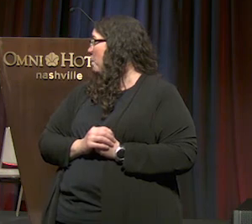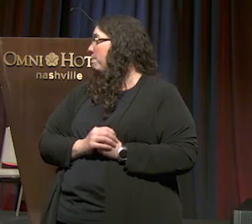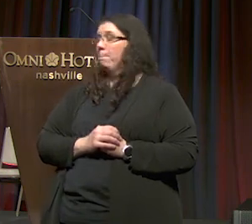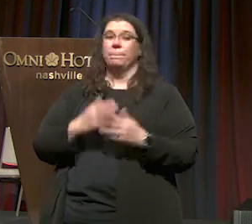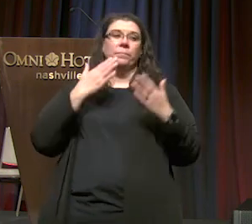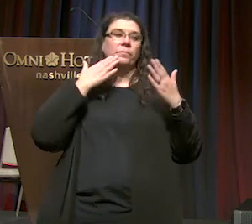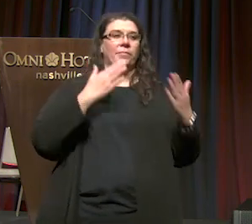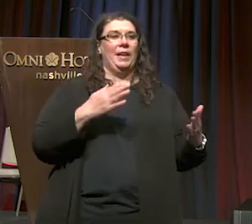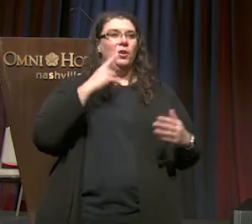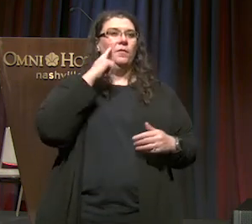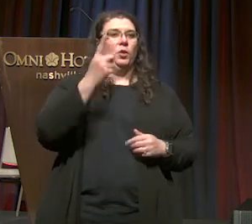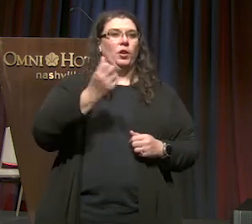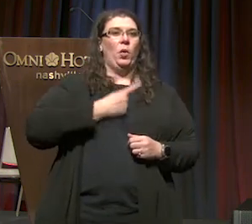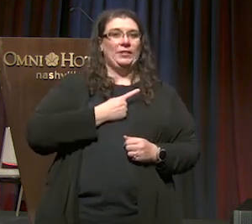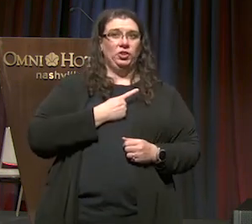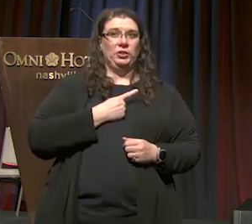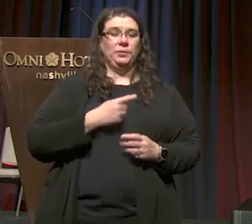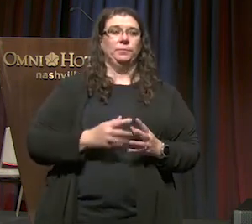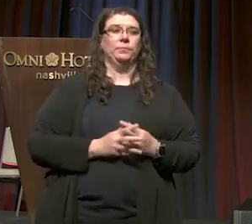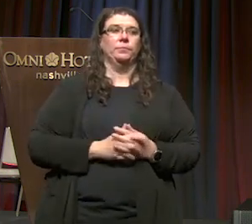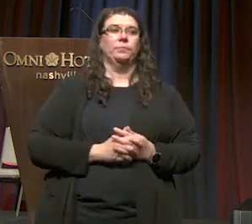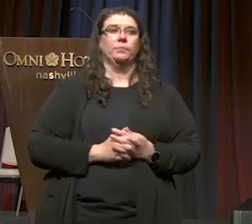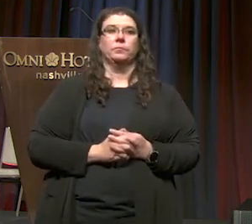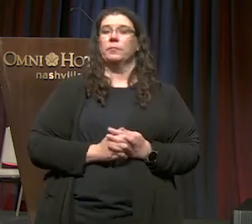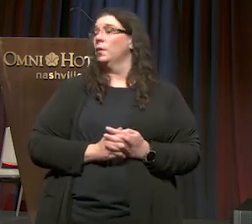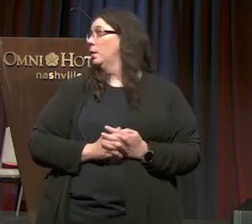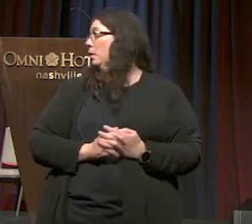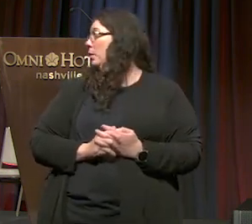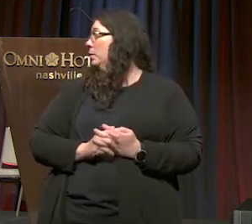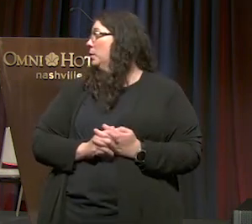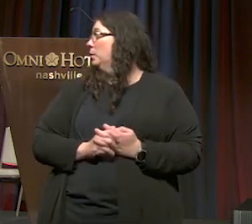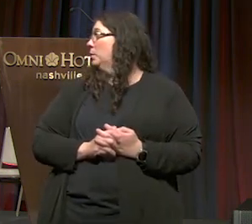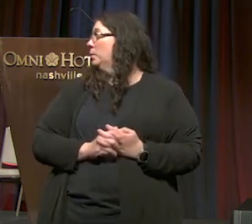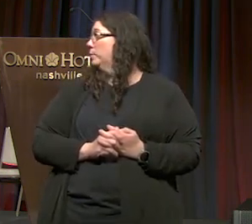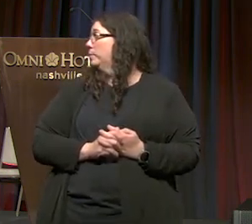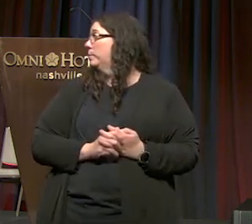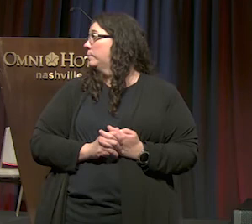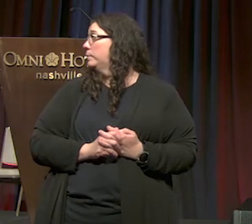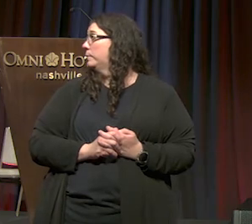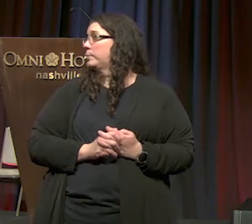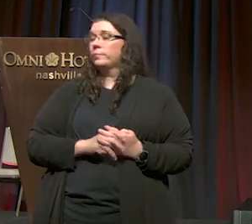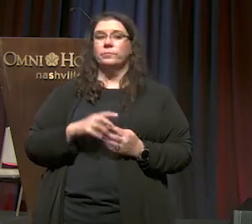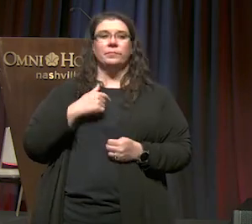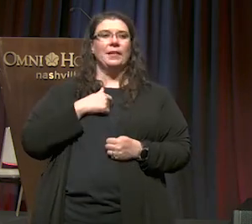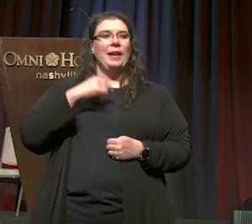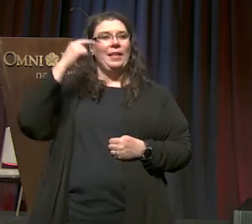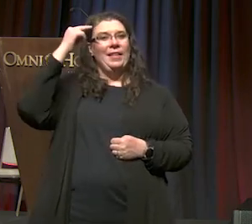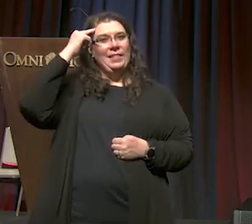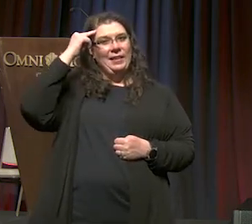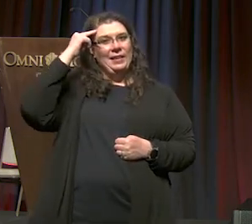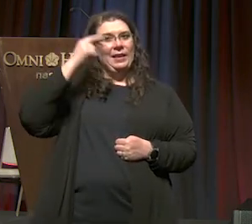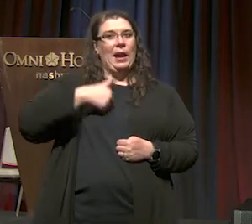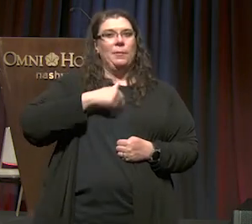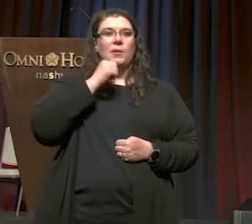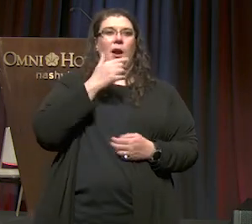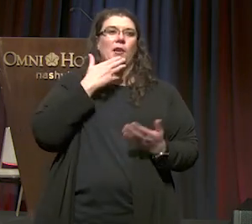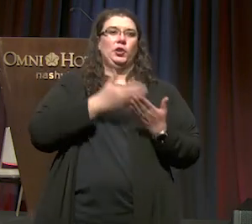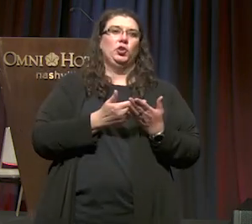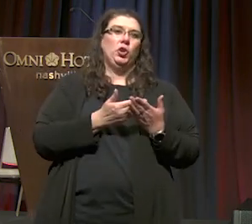Thank you for the question. I think I am not in good